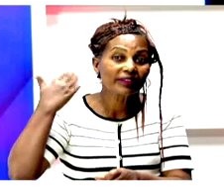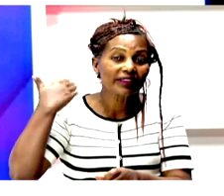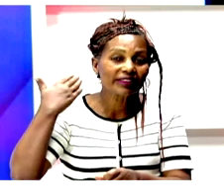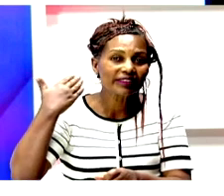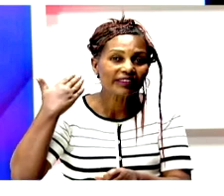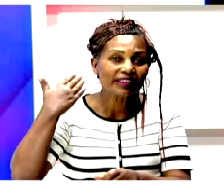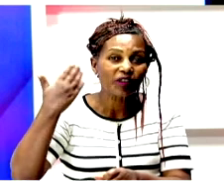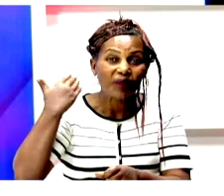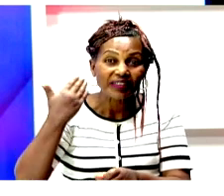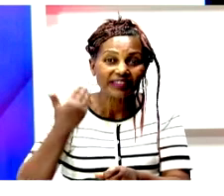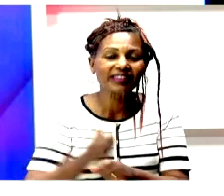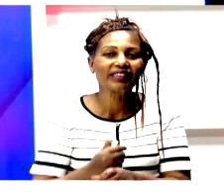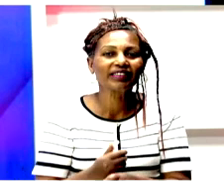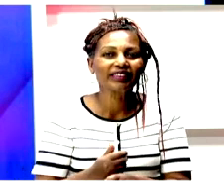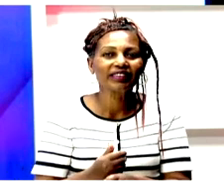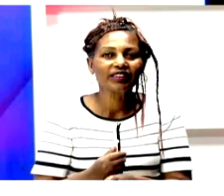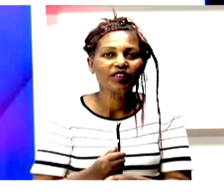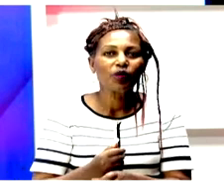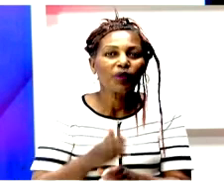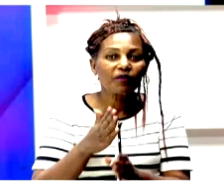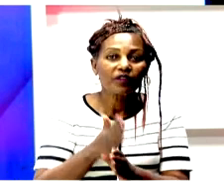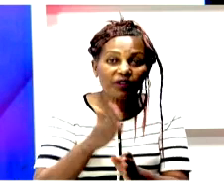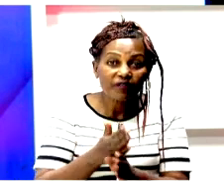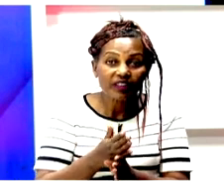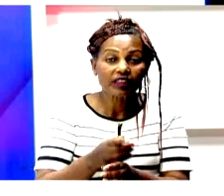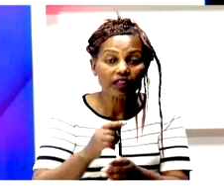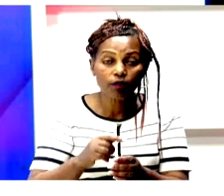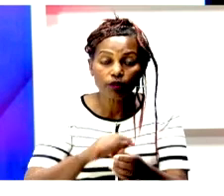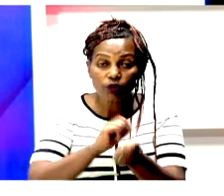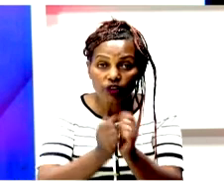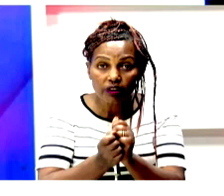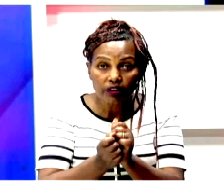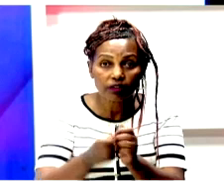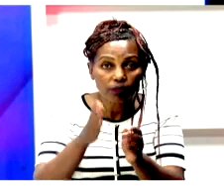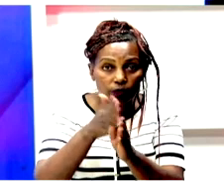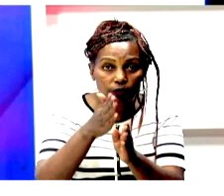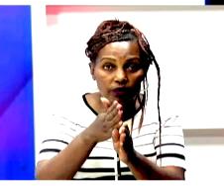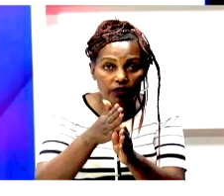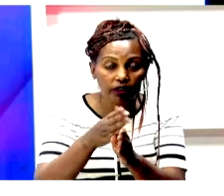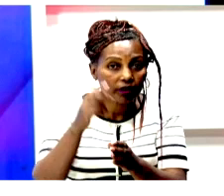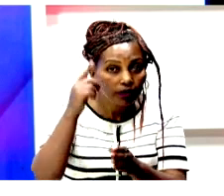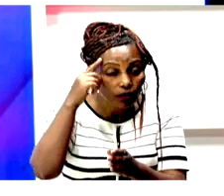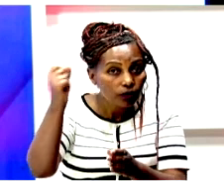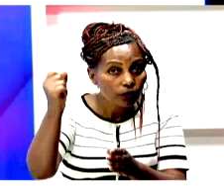in past, present in present, perfect in perfect, future in future, should be remembered always.